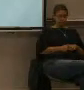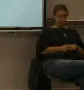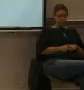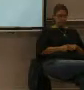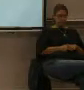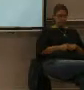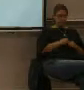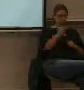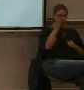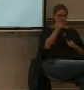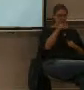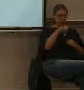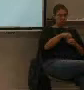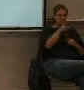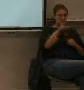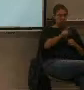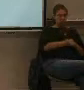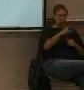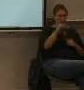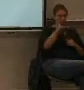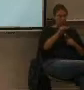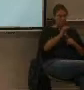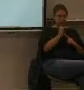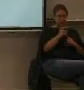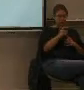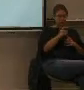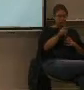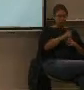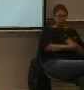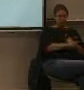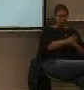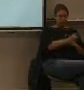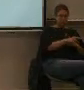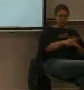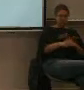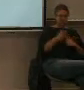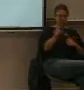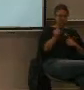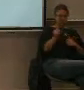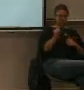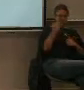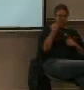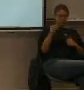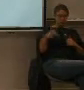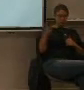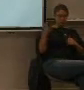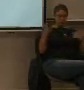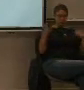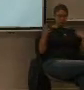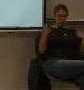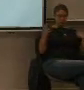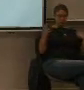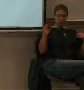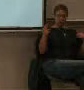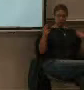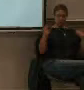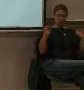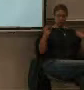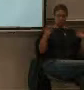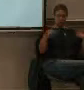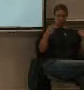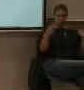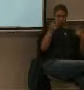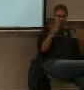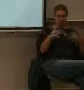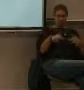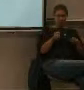If they're in a real low nutrient environment, do you want to have a lower Ks or a high Ks? High Ks. Why high Ks? Because you'd want